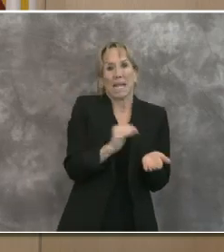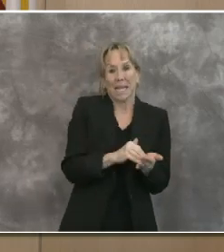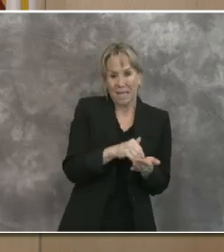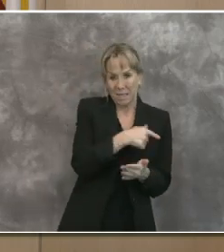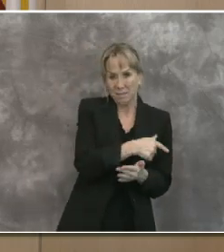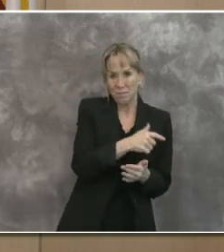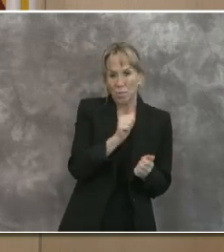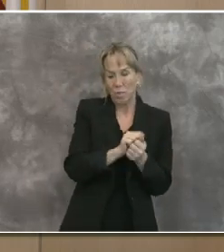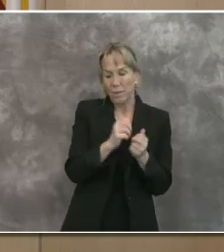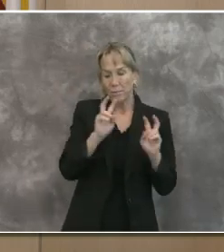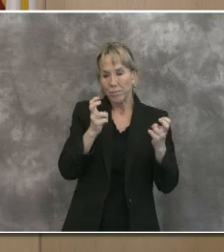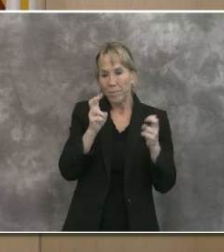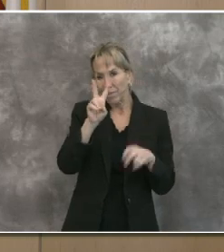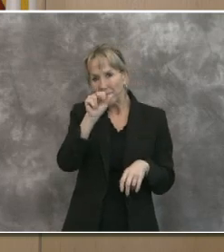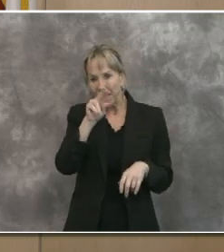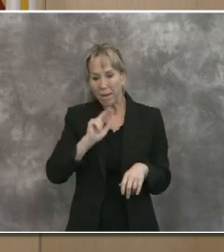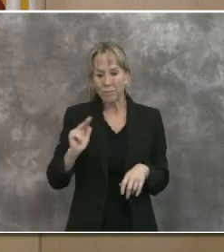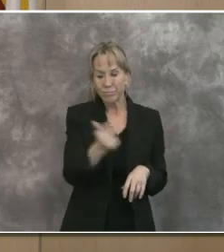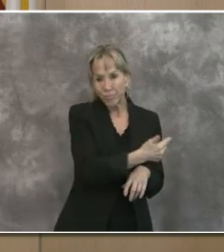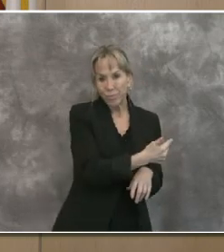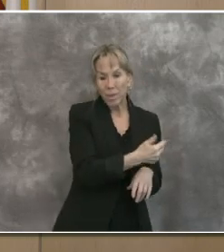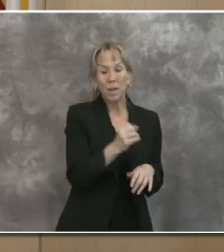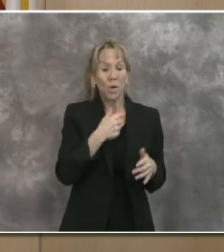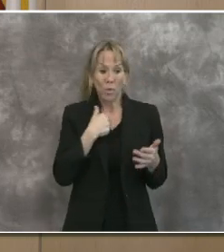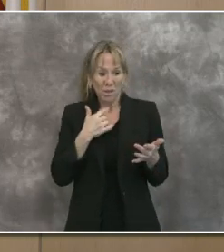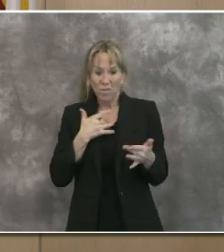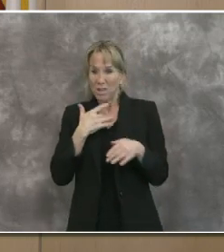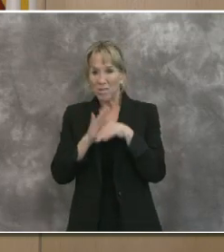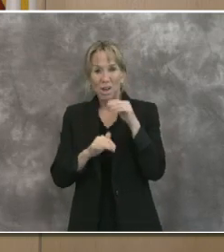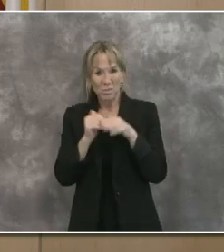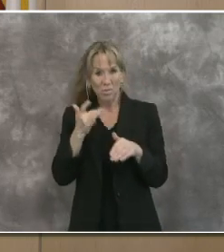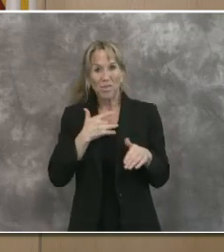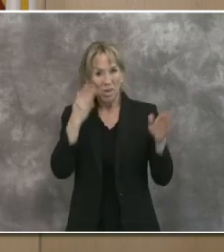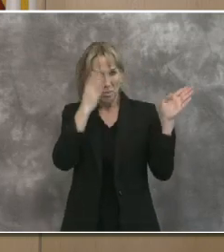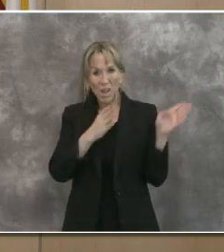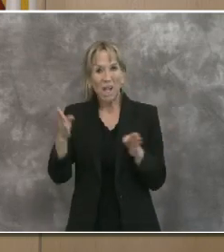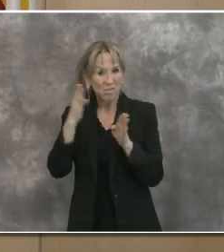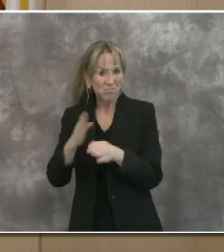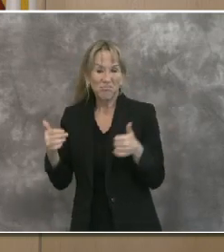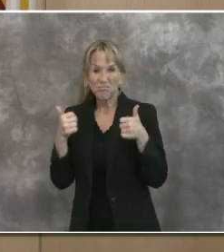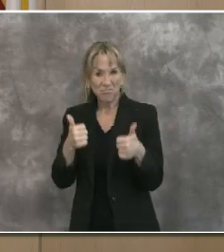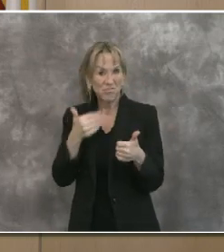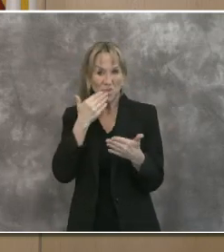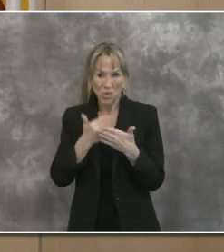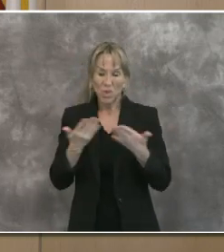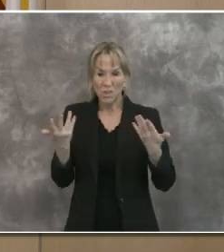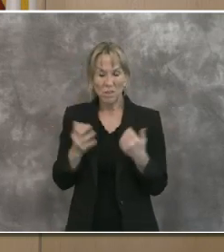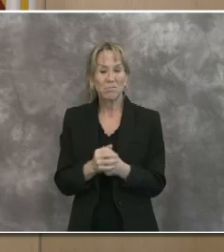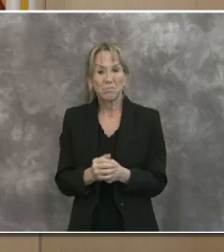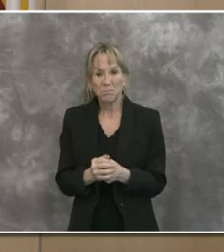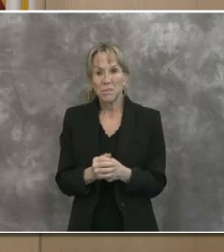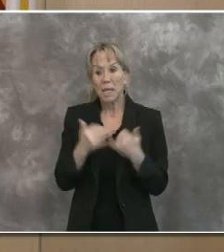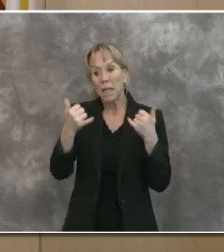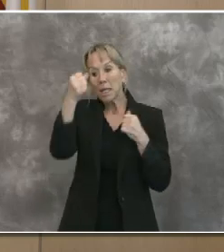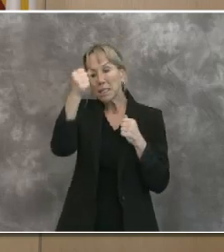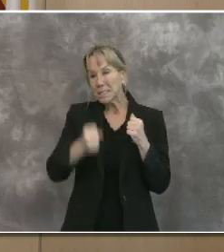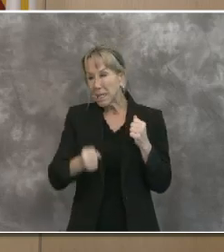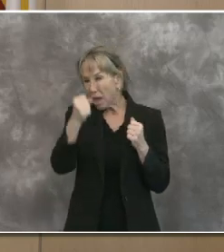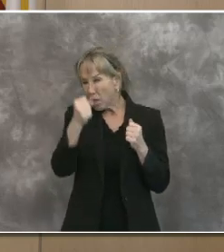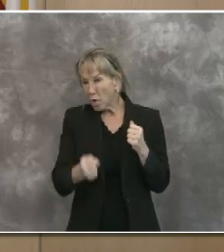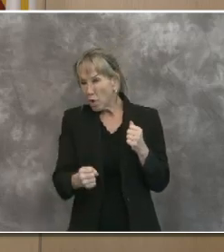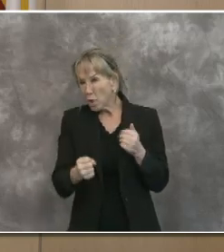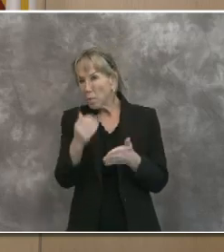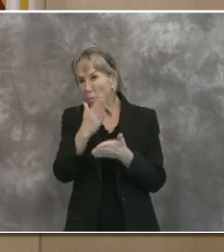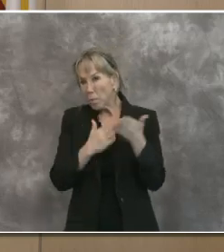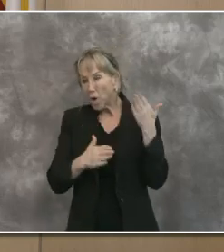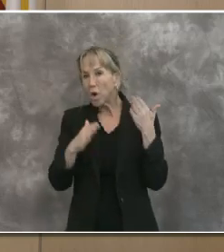comfortable with our strategies, and again, the southern region of our county